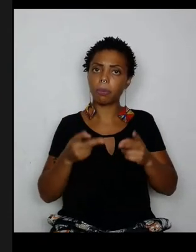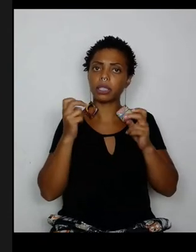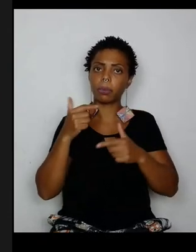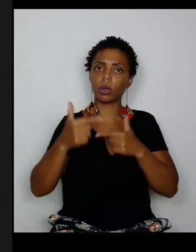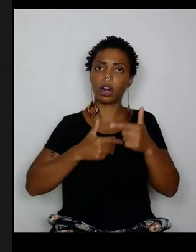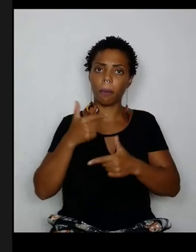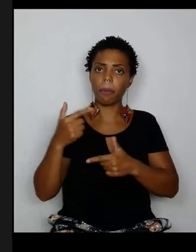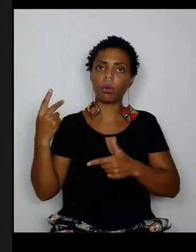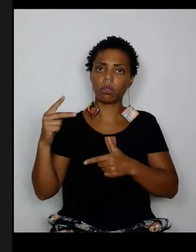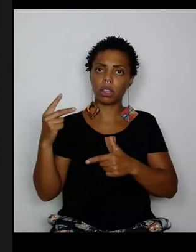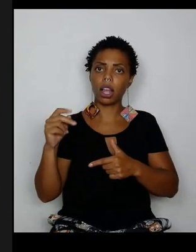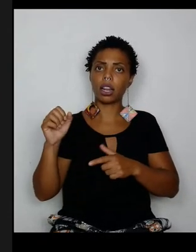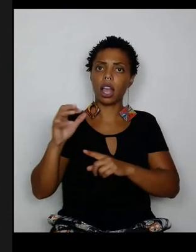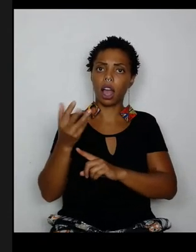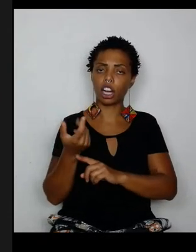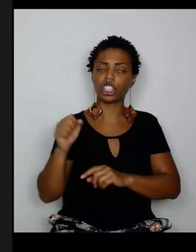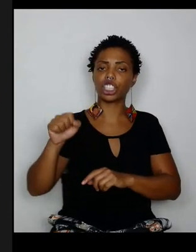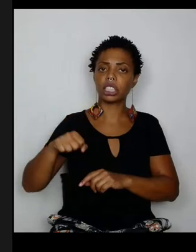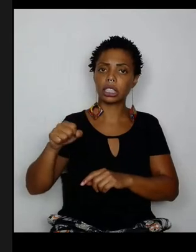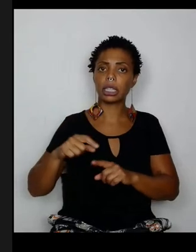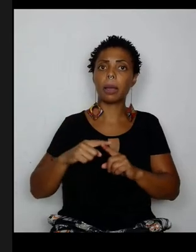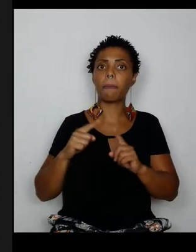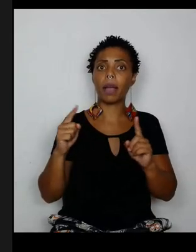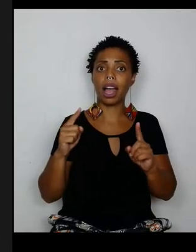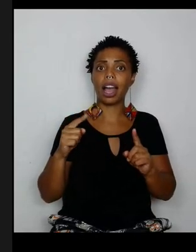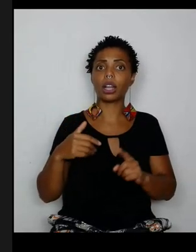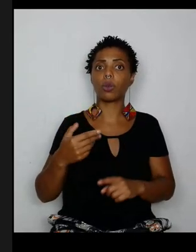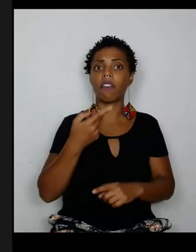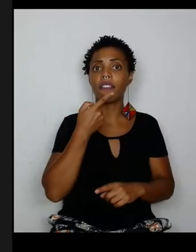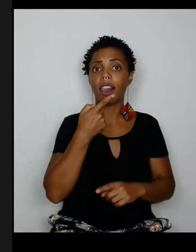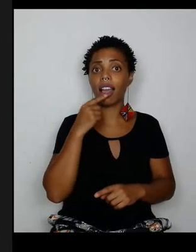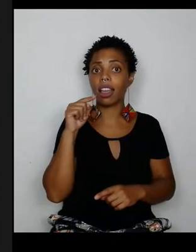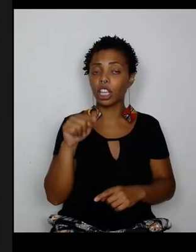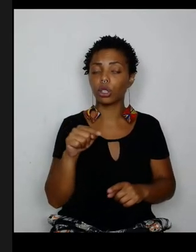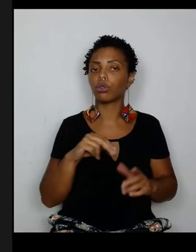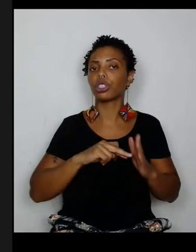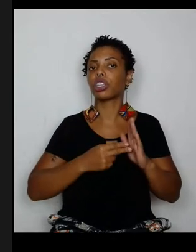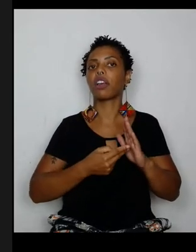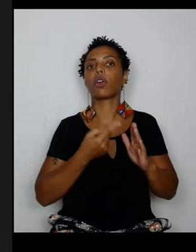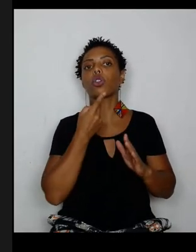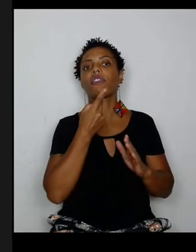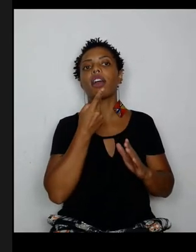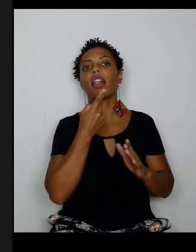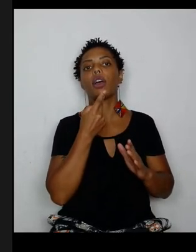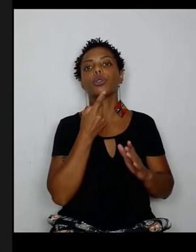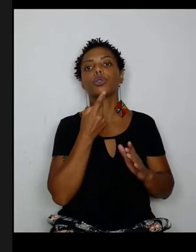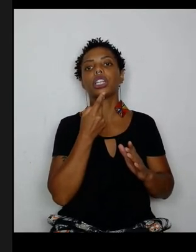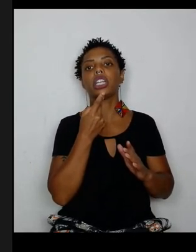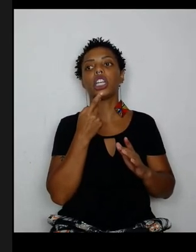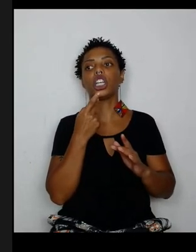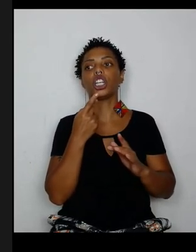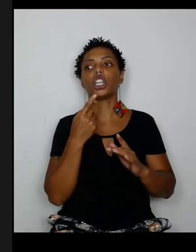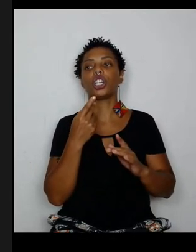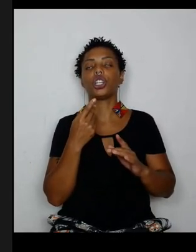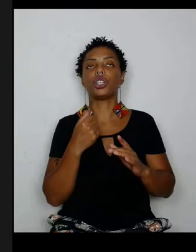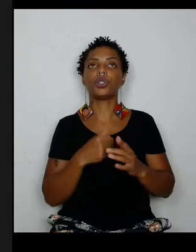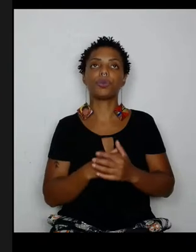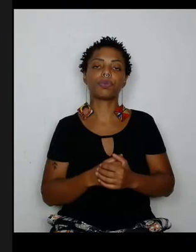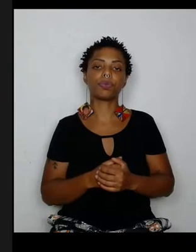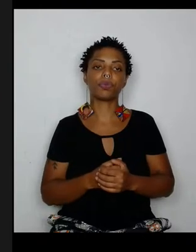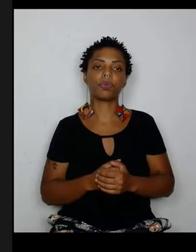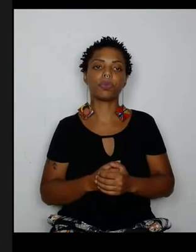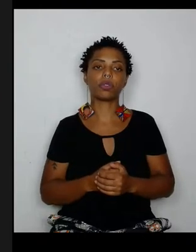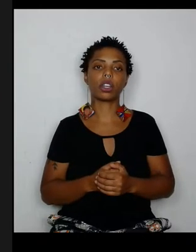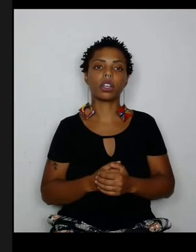saying the same thing as either a formulist reading by which everything that has to do with the individual